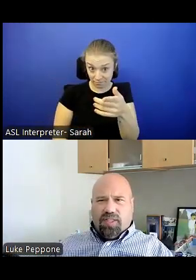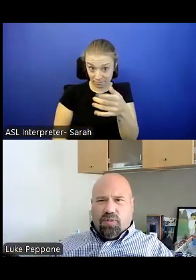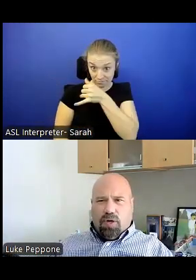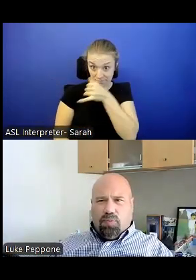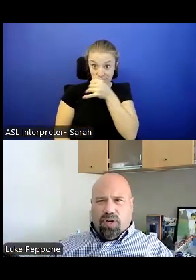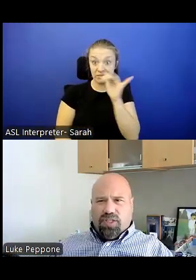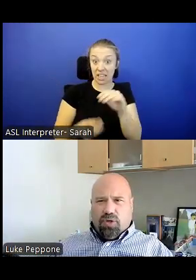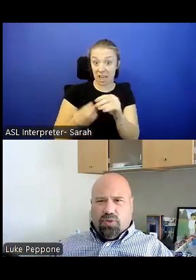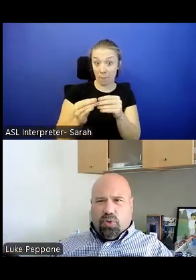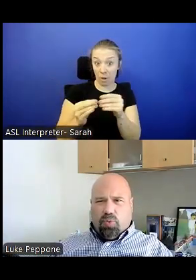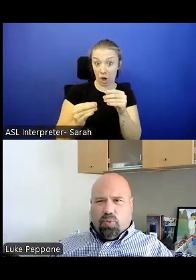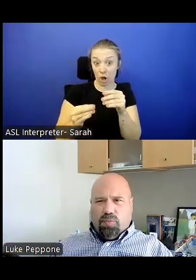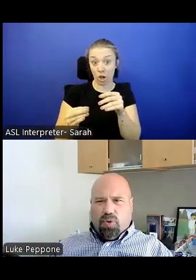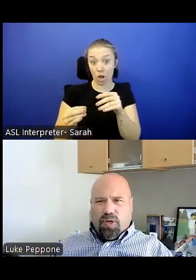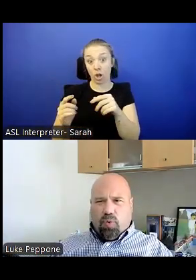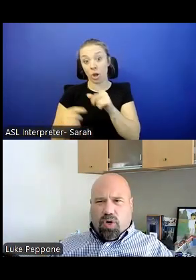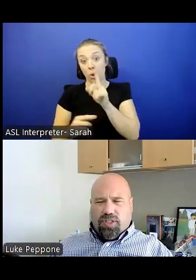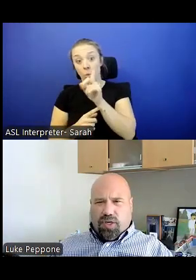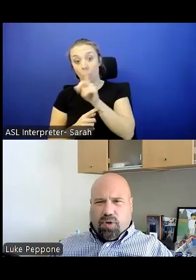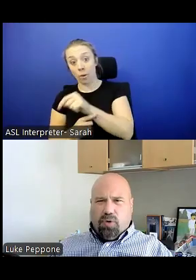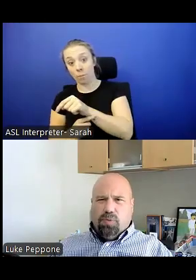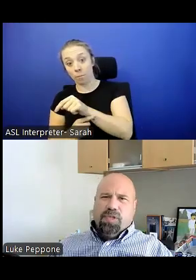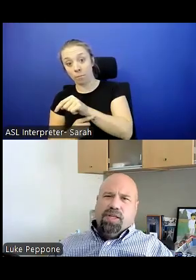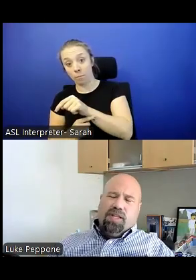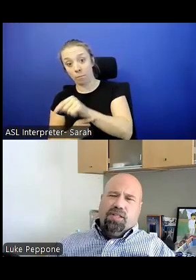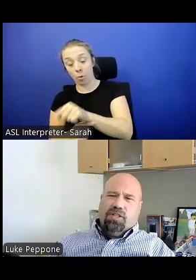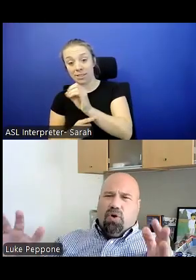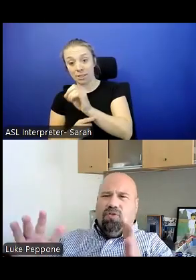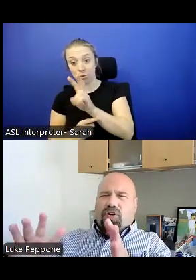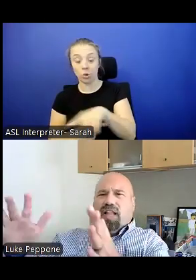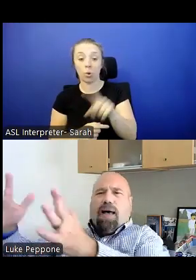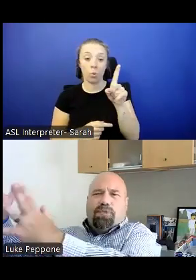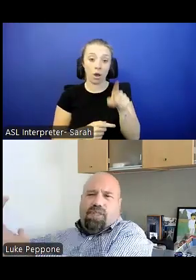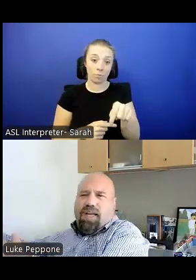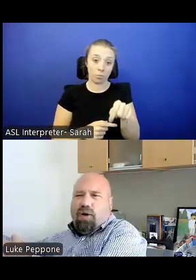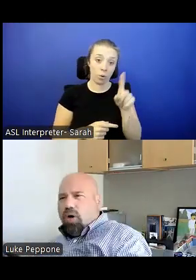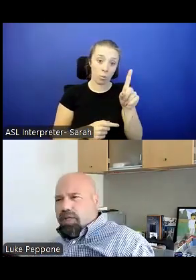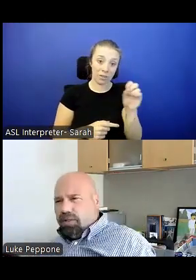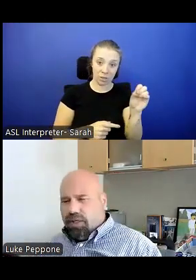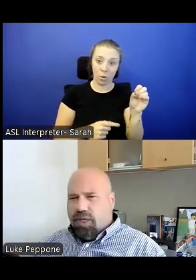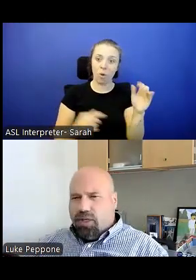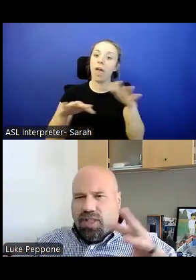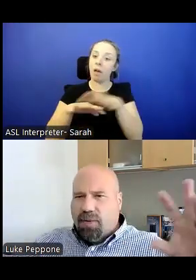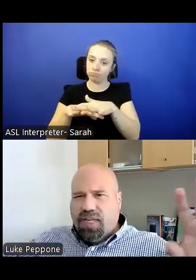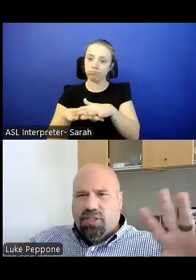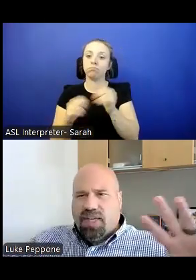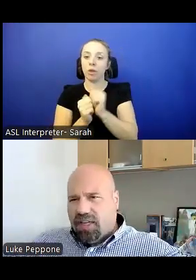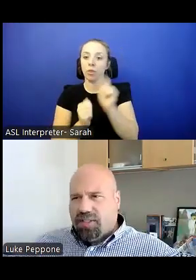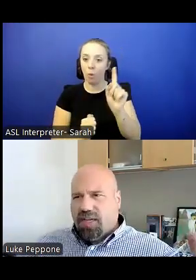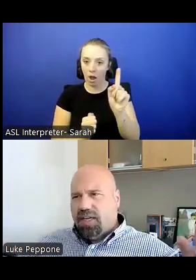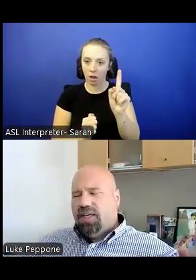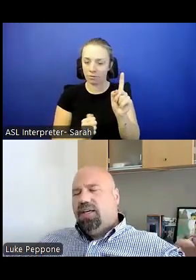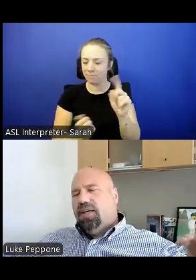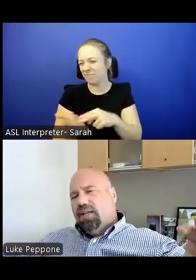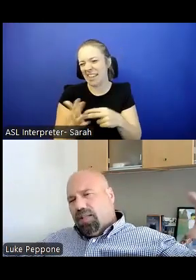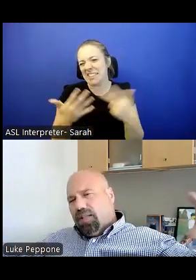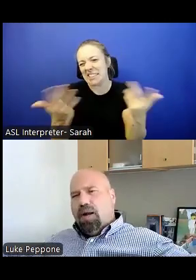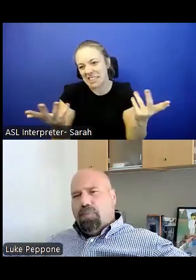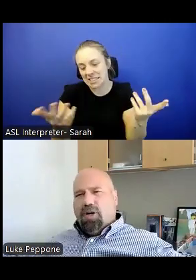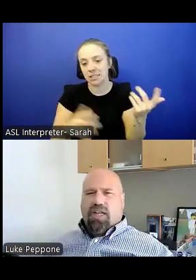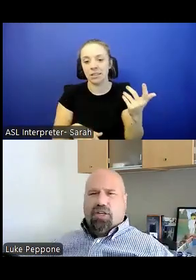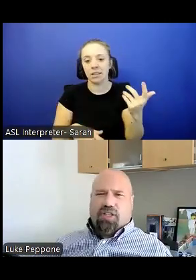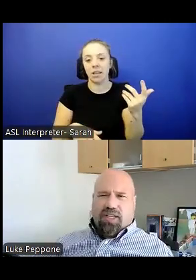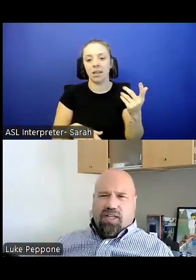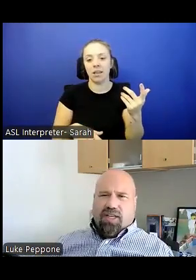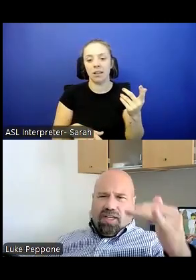the right, this is 1.02 and 1.10. This overlaps with that one. So that means we can't say this